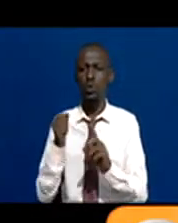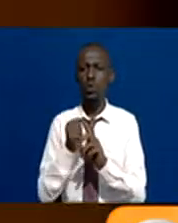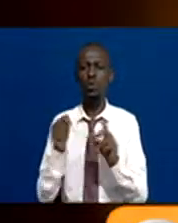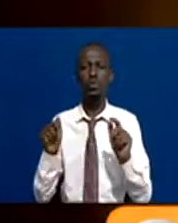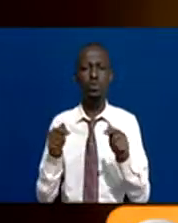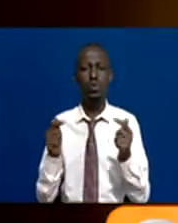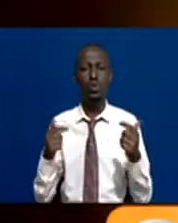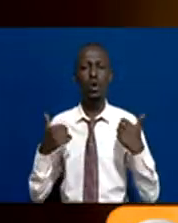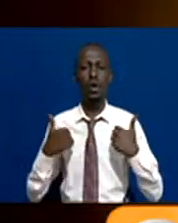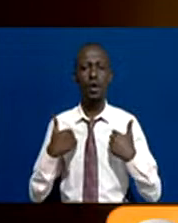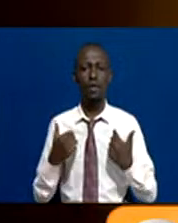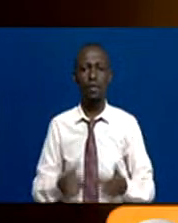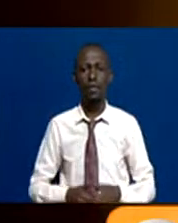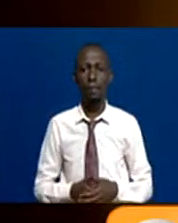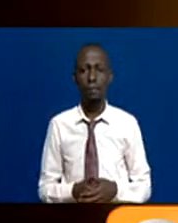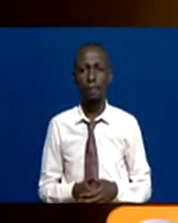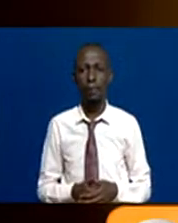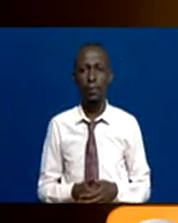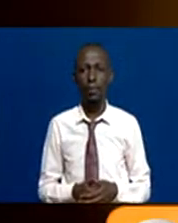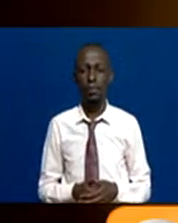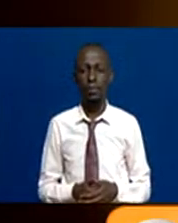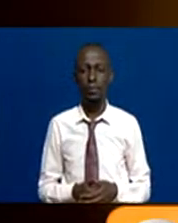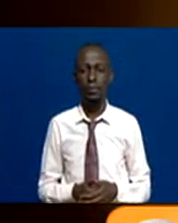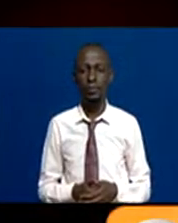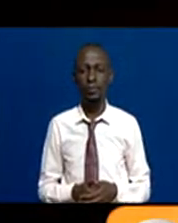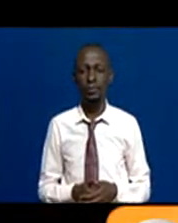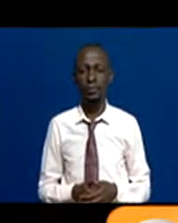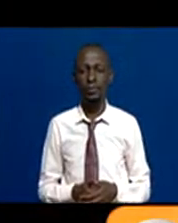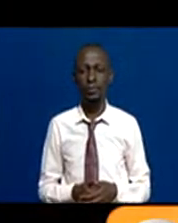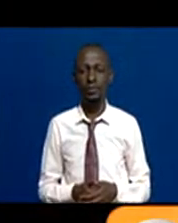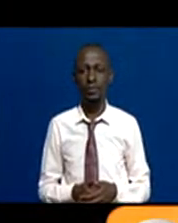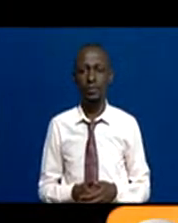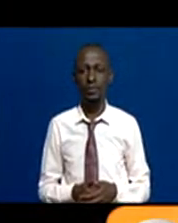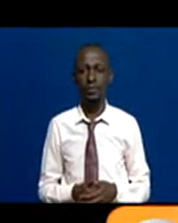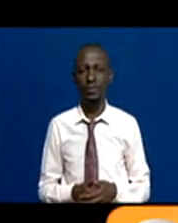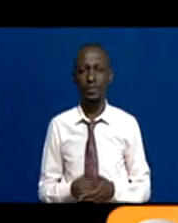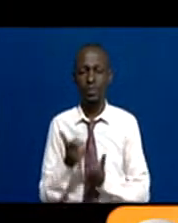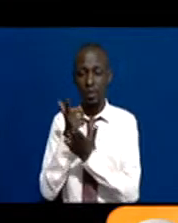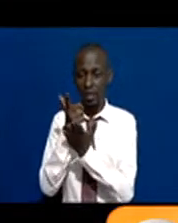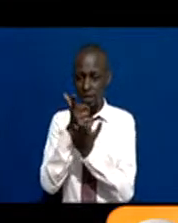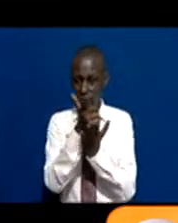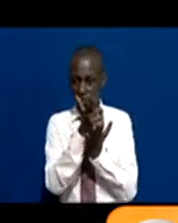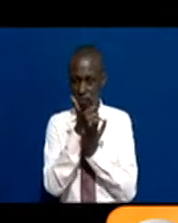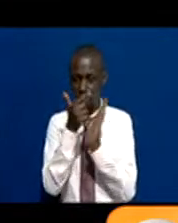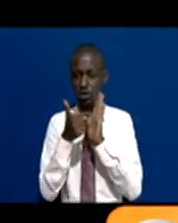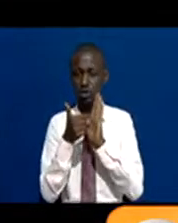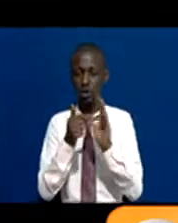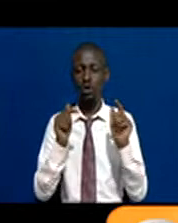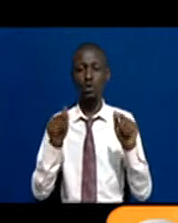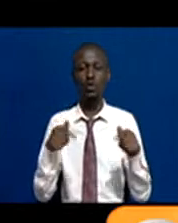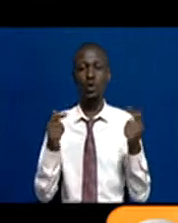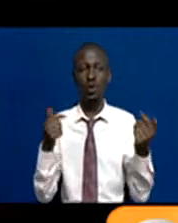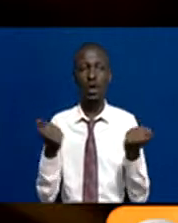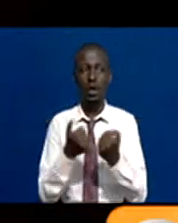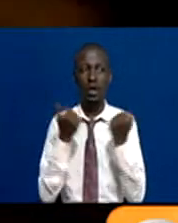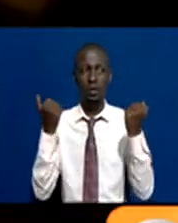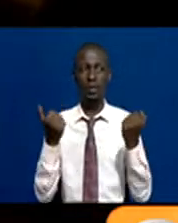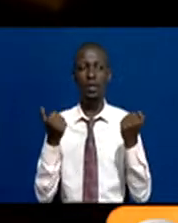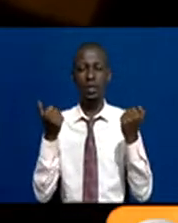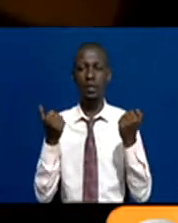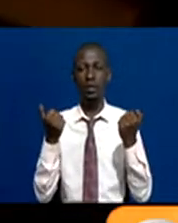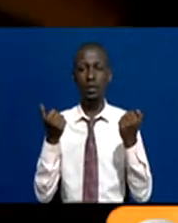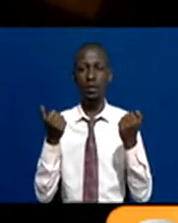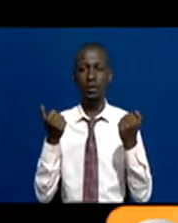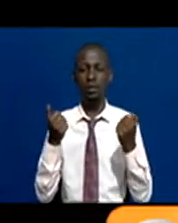Don't even try. Do not even try. Okay, okay. This is actual footage of a fight ensuing between Shiro and